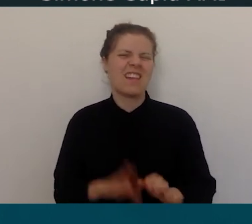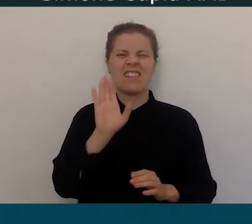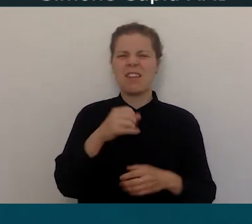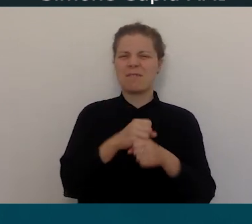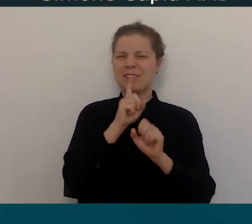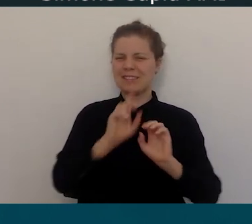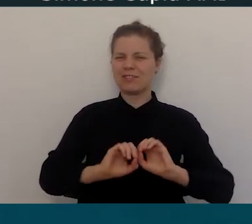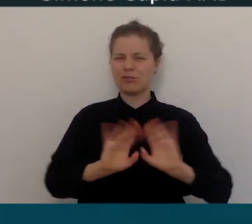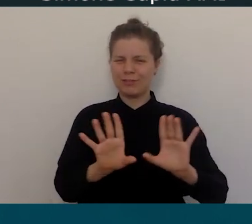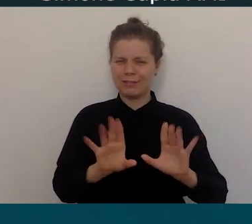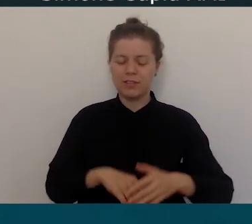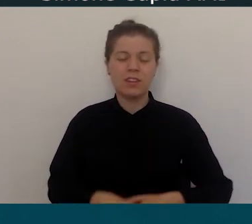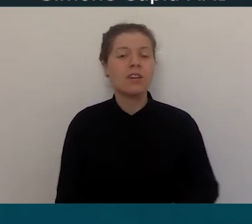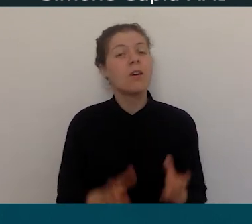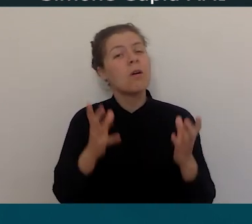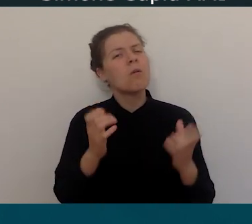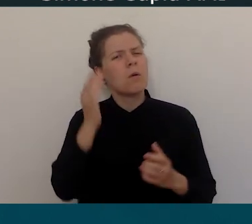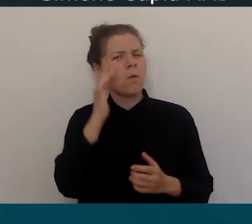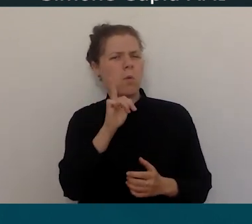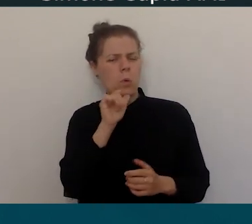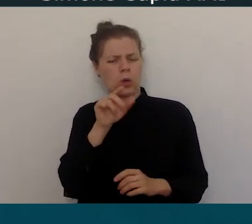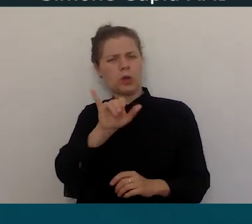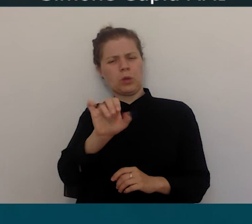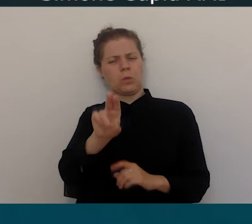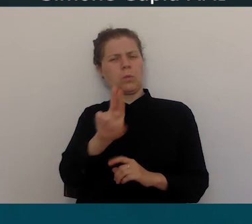Just makes it very clear who you and you are.